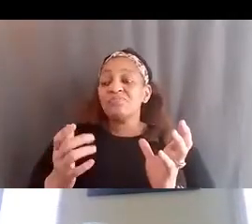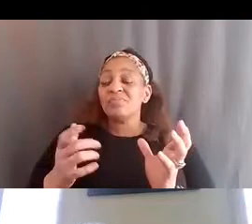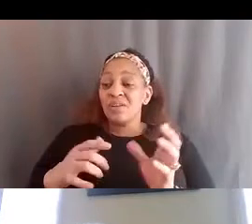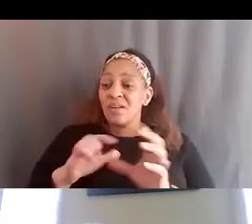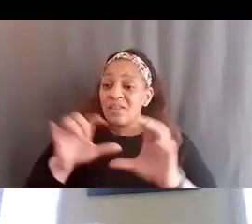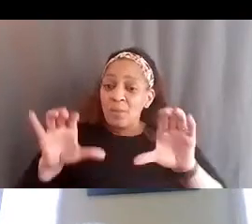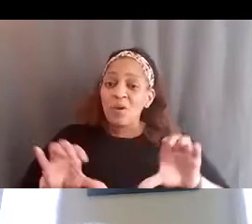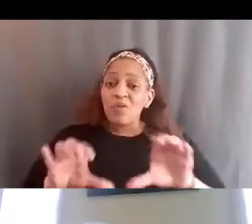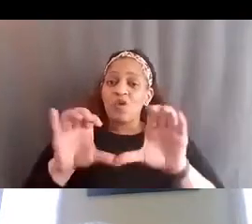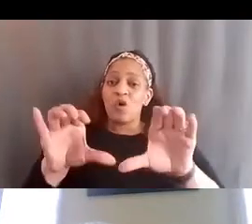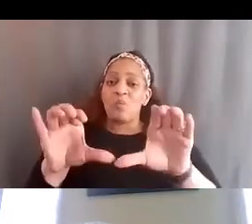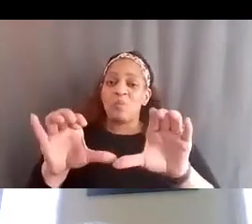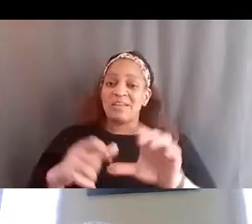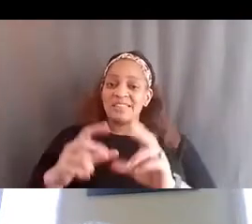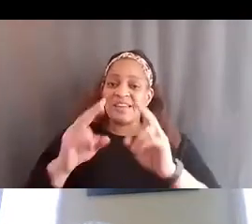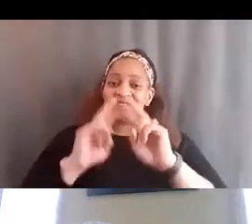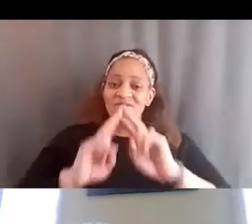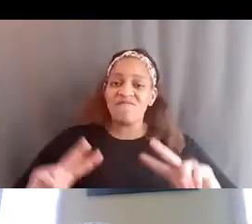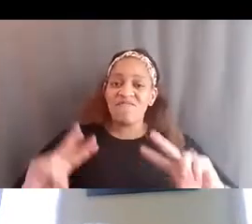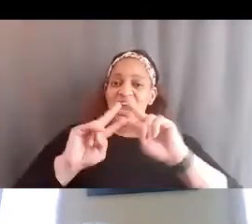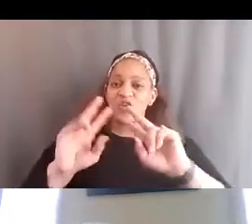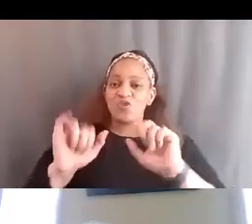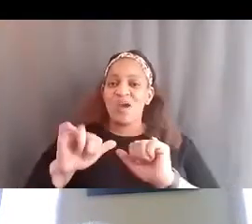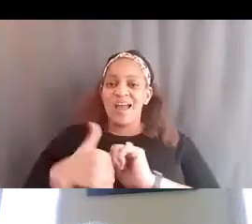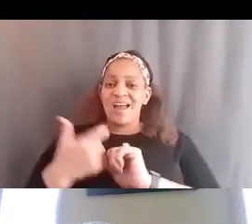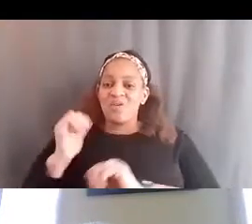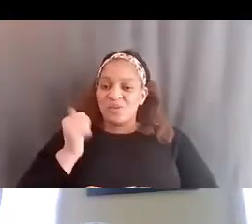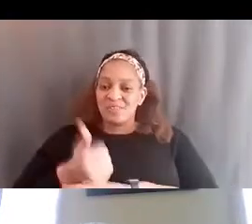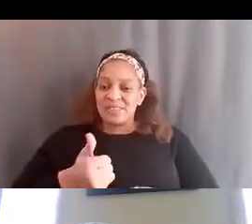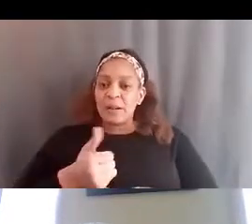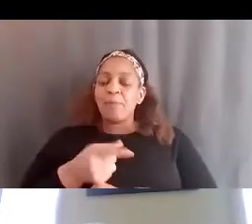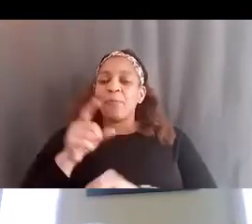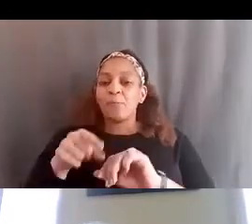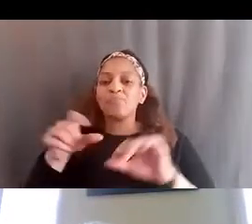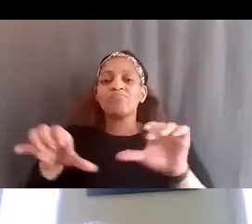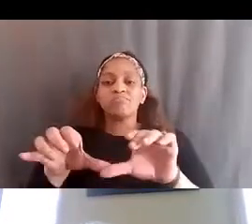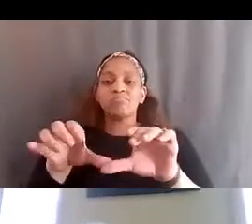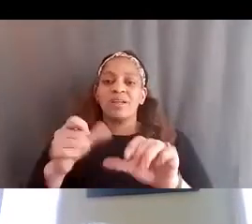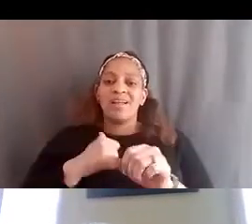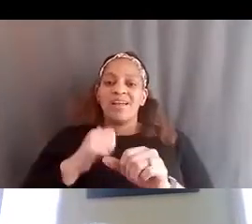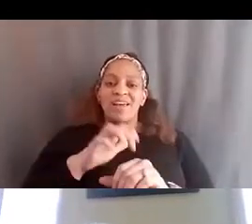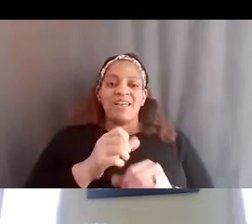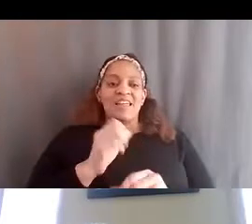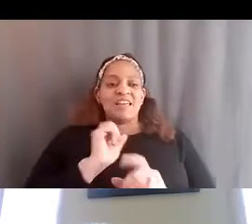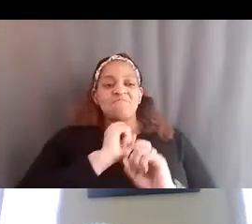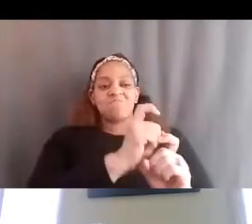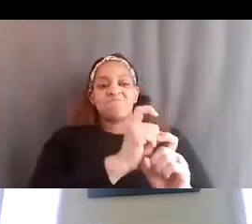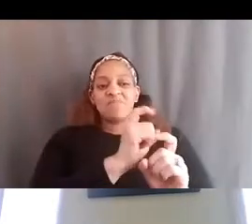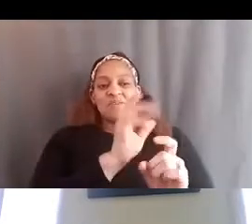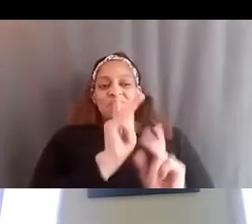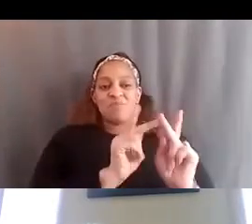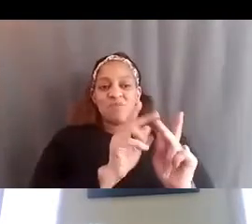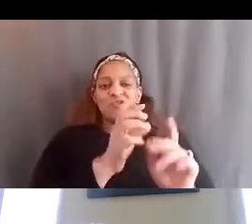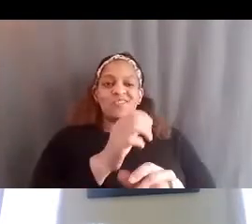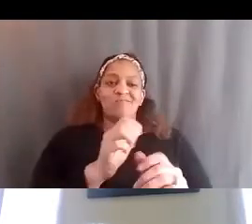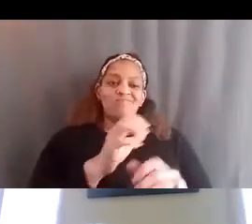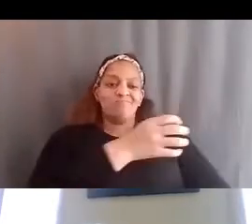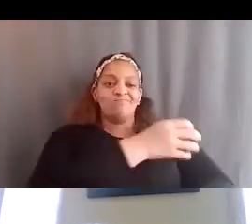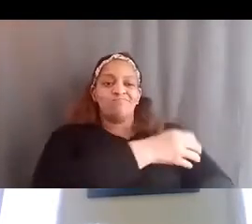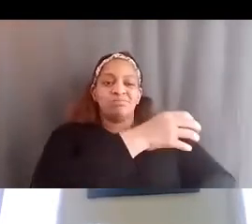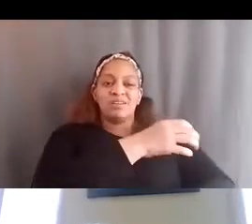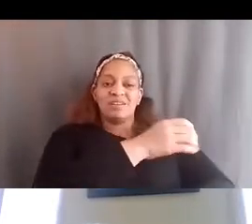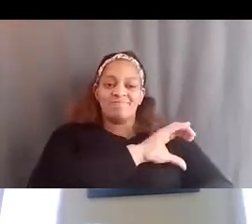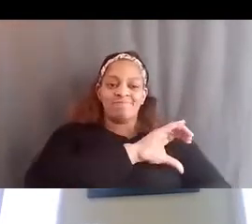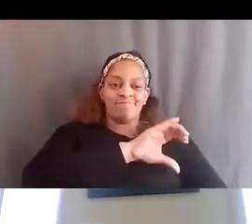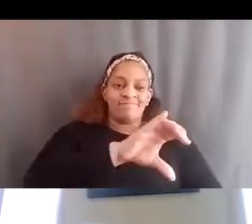performance-based or a value-based payment structure can help us do these things and enable people to be more independent, as well as using